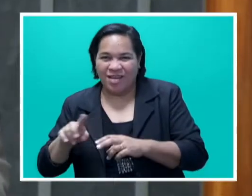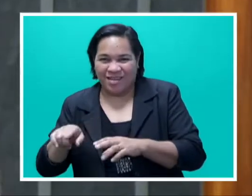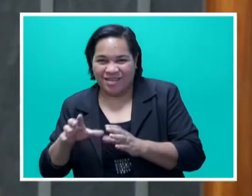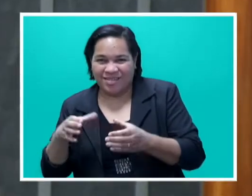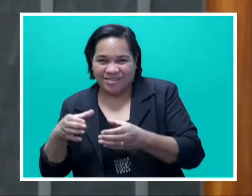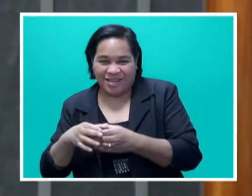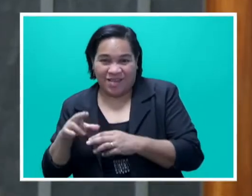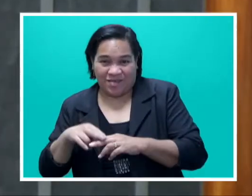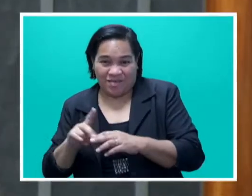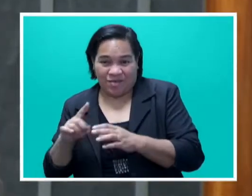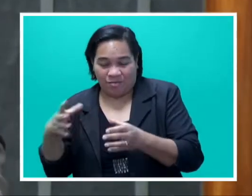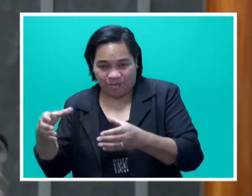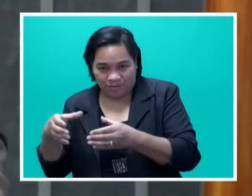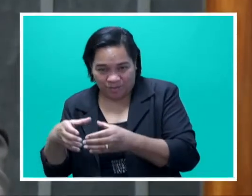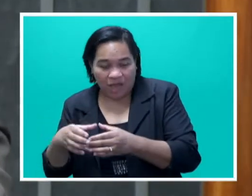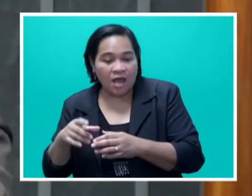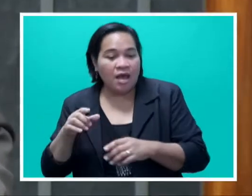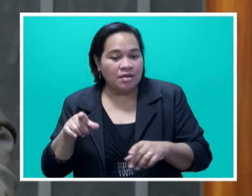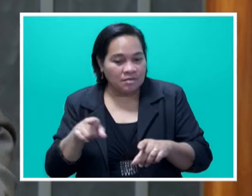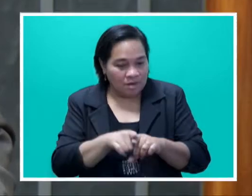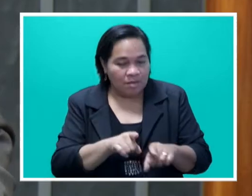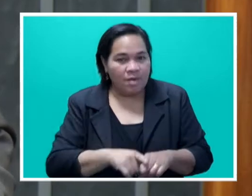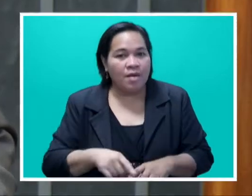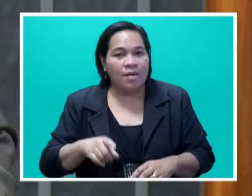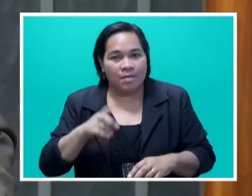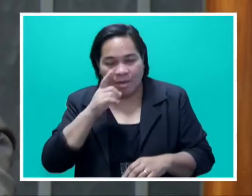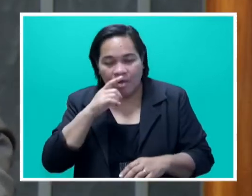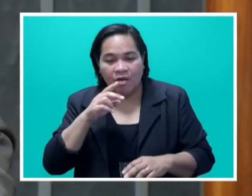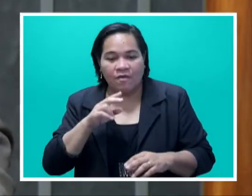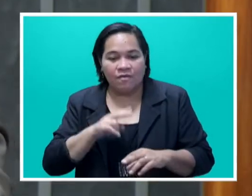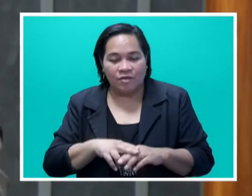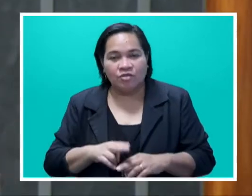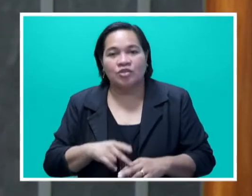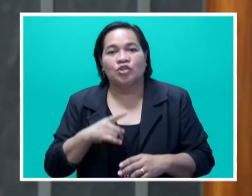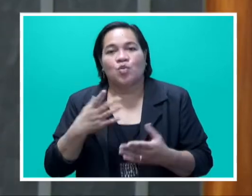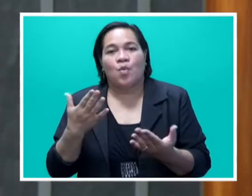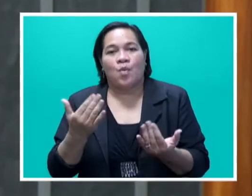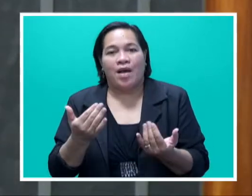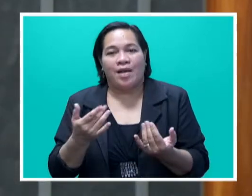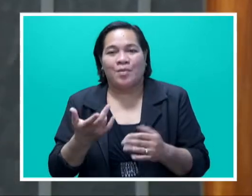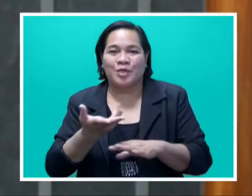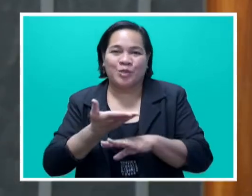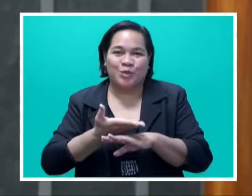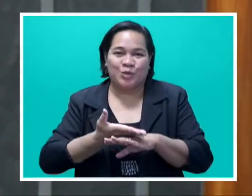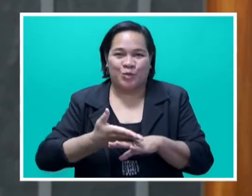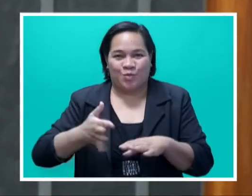Fiji to welcome His Excellency the President to his new position.